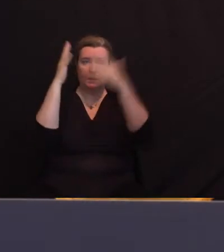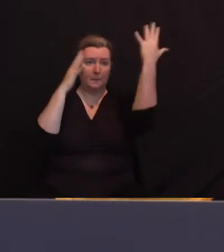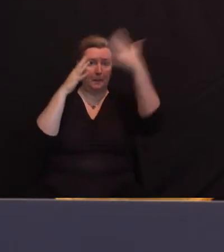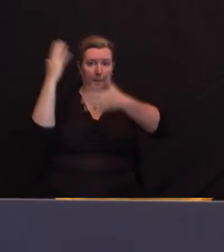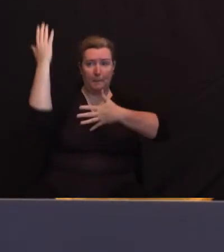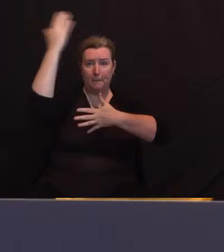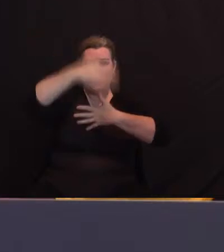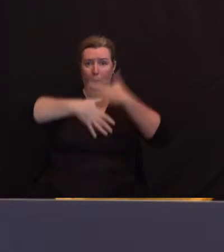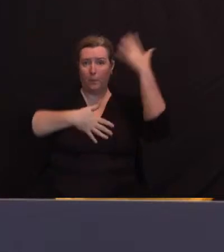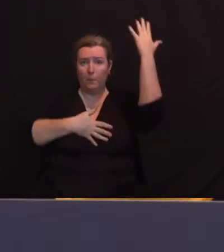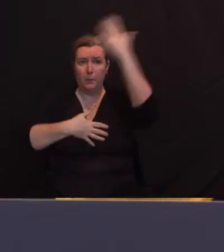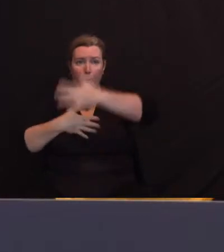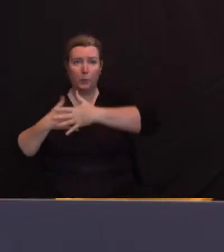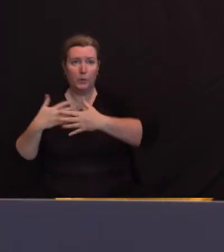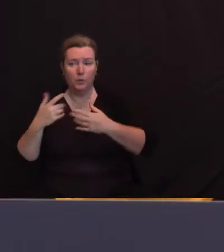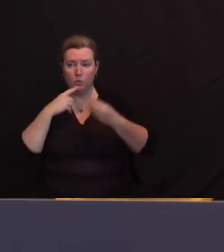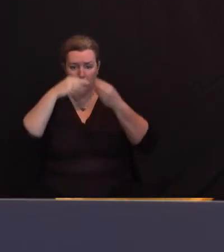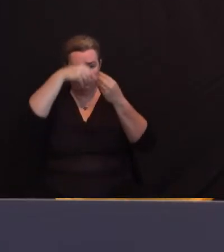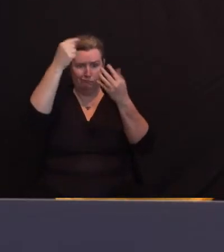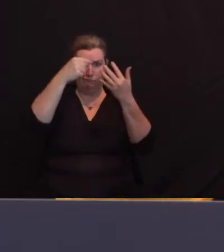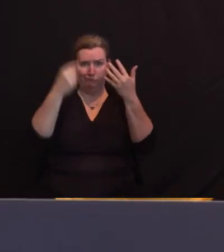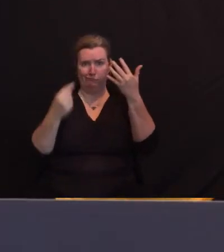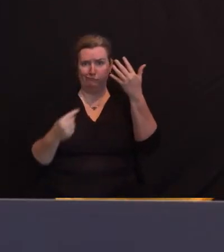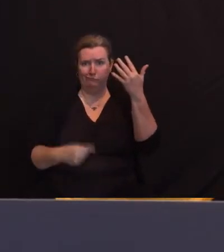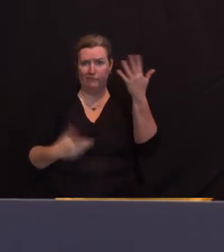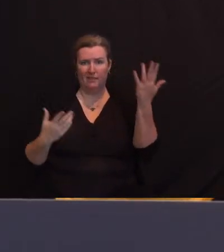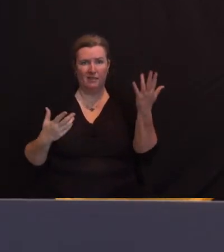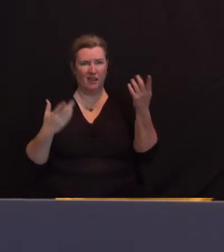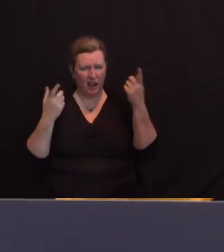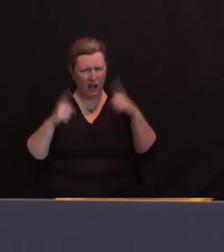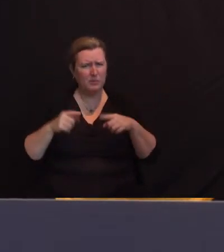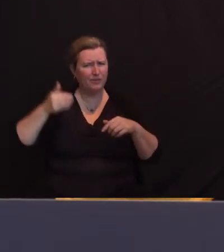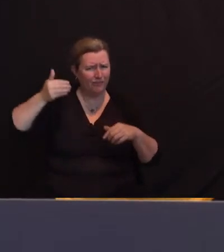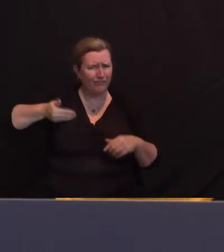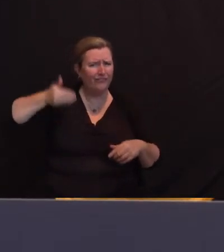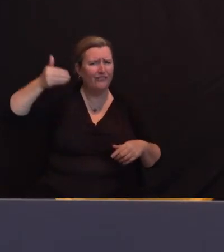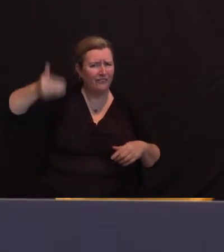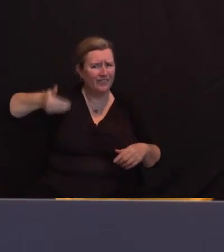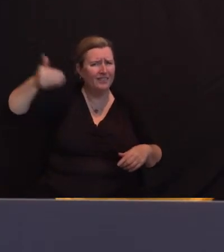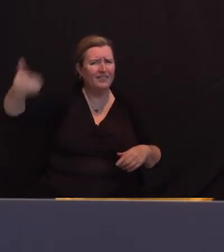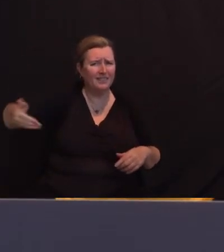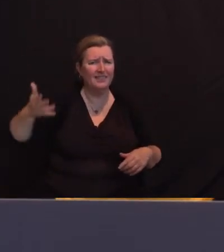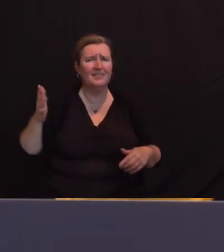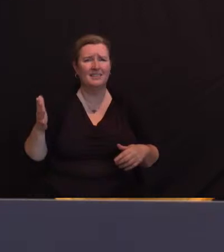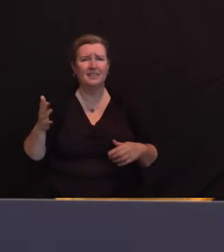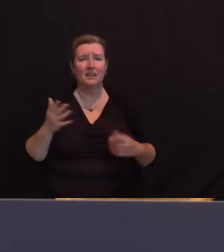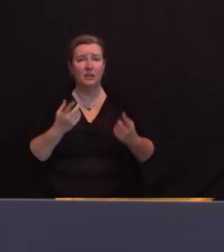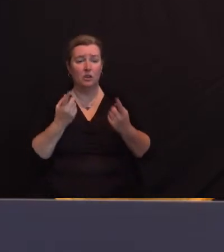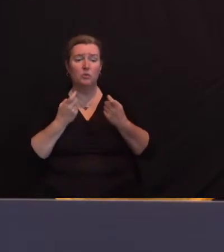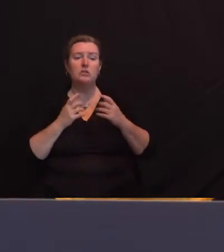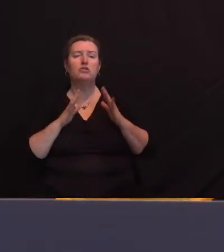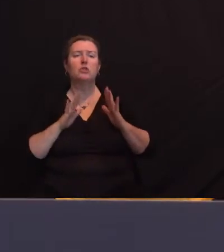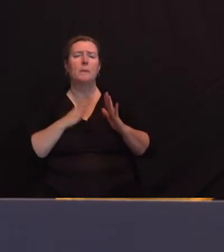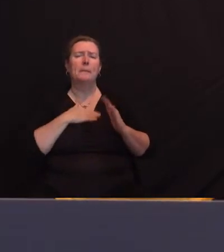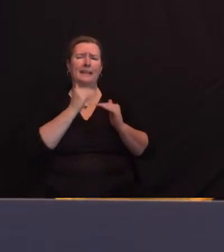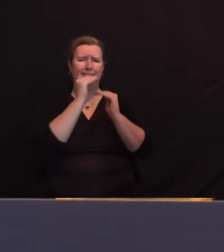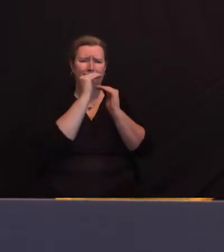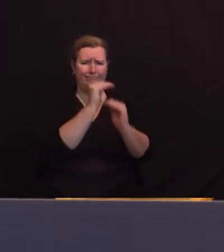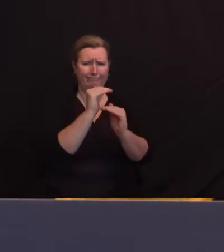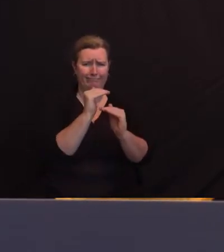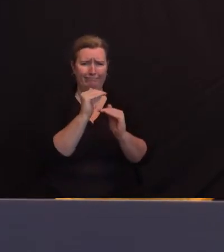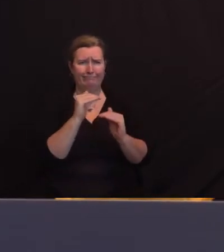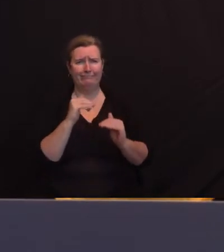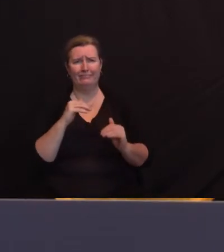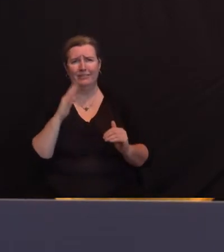So thank you for your leadership, and thank you for that. Let's start over here. Again, we're going to be in the rhythm that we've been in. We're going to be